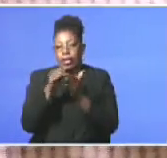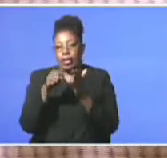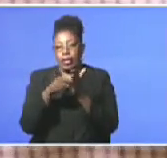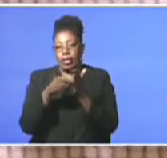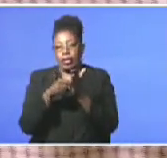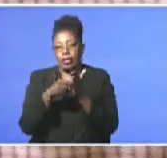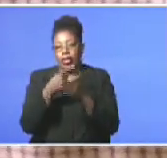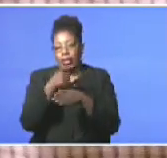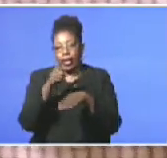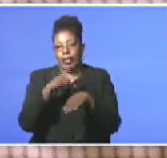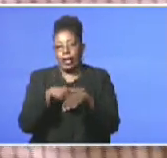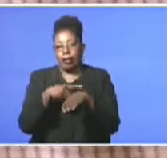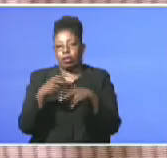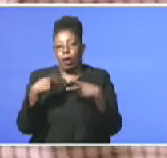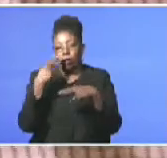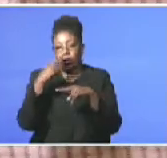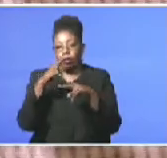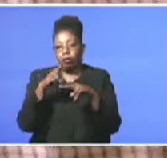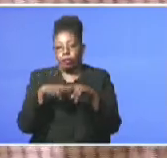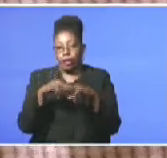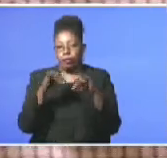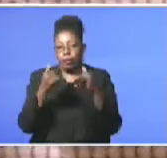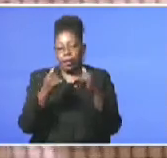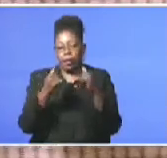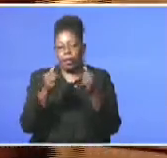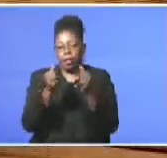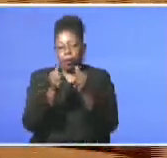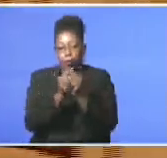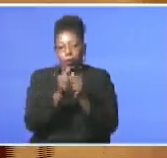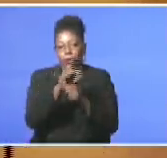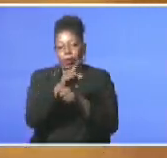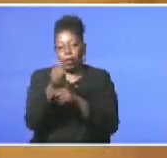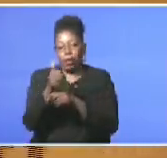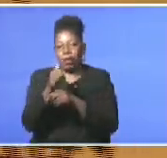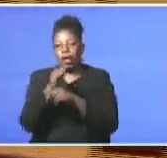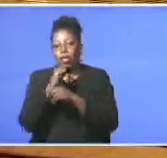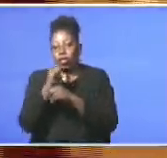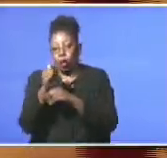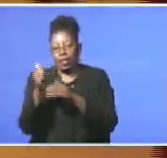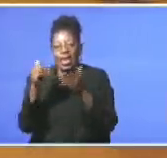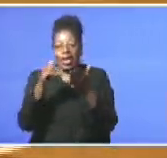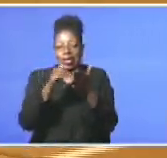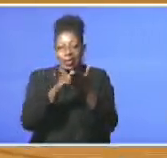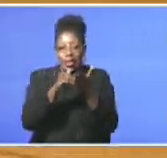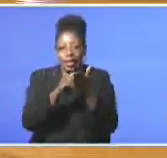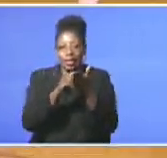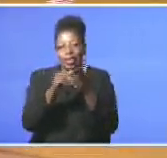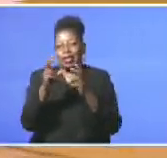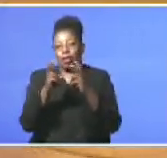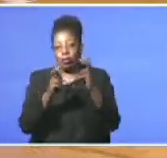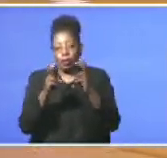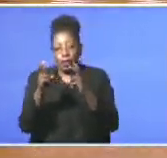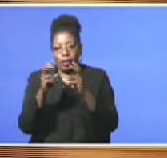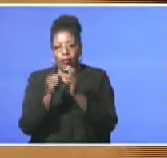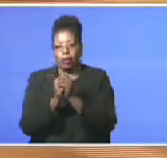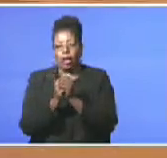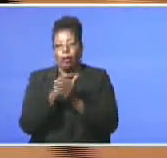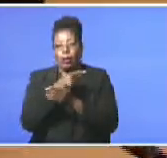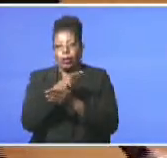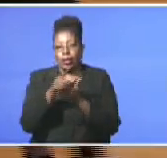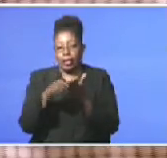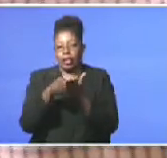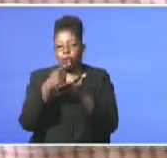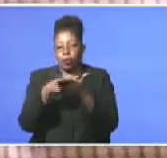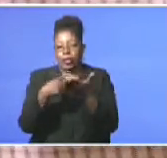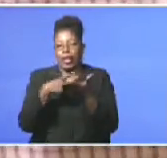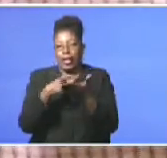their time now to just have fun playing with each other instead of against each other. These guys love volleyball, and this is what they love to do. They like to play and